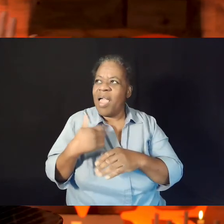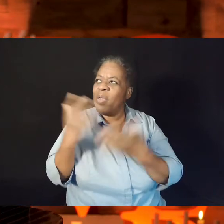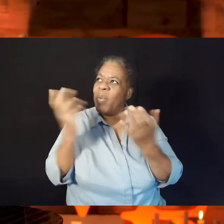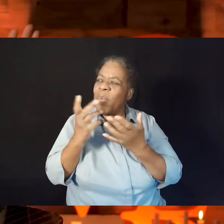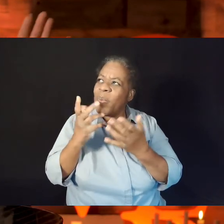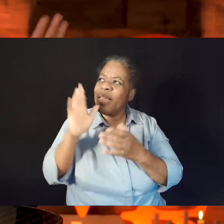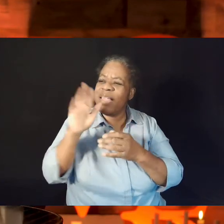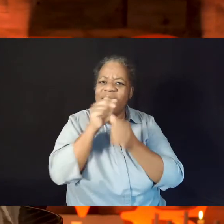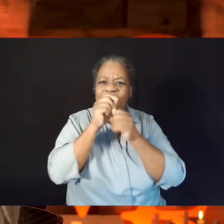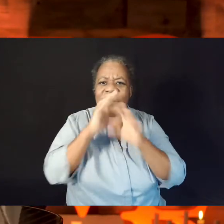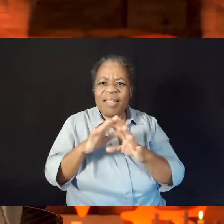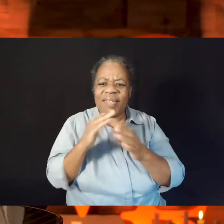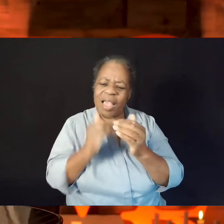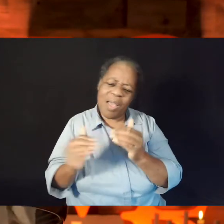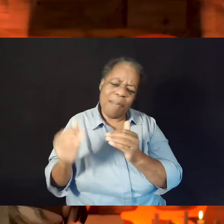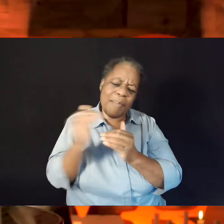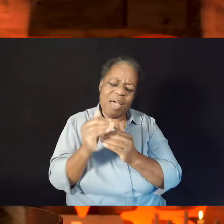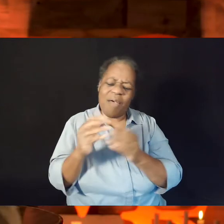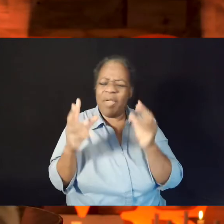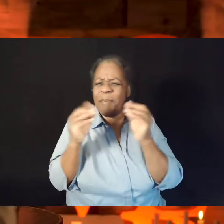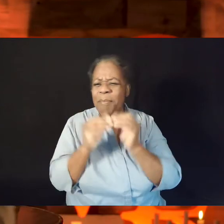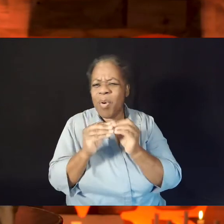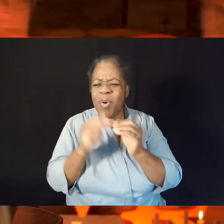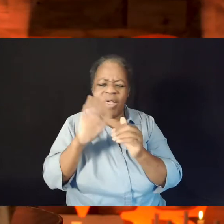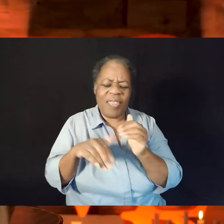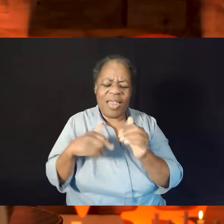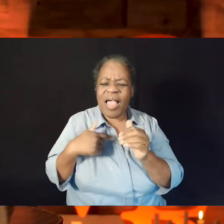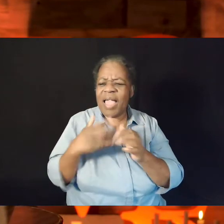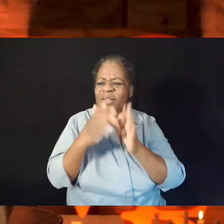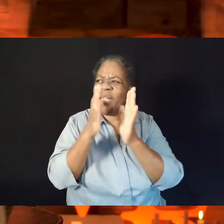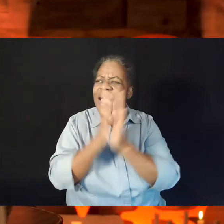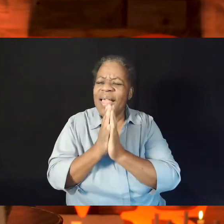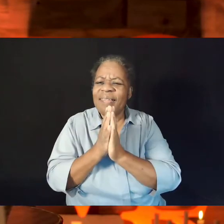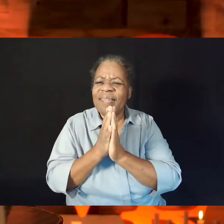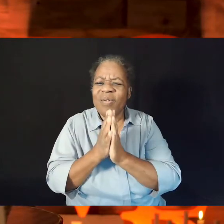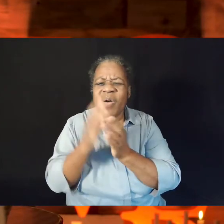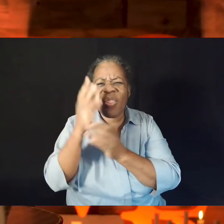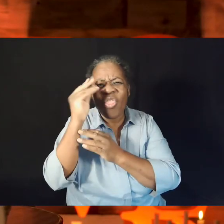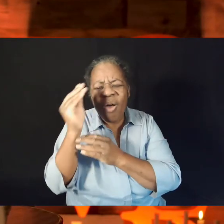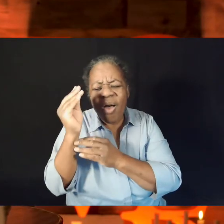above and beyond all I could have asked for or thought.